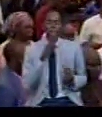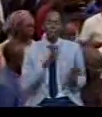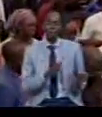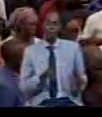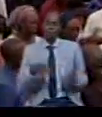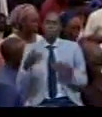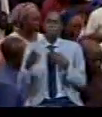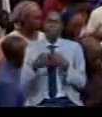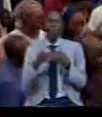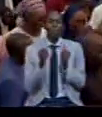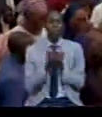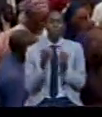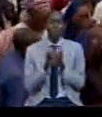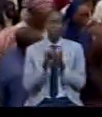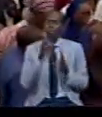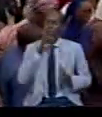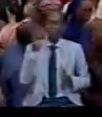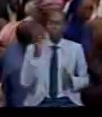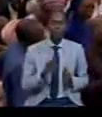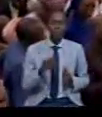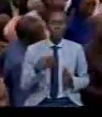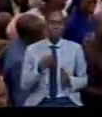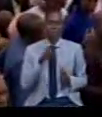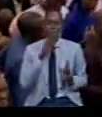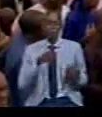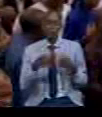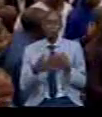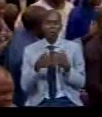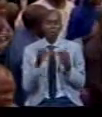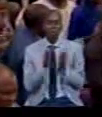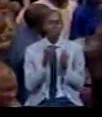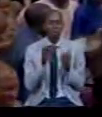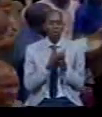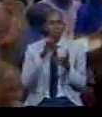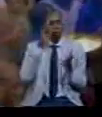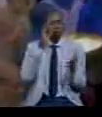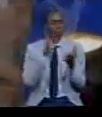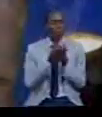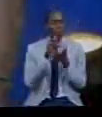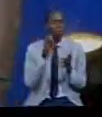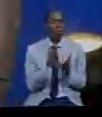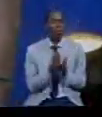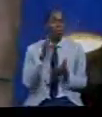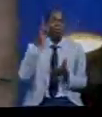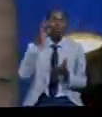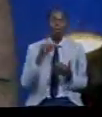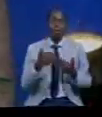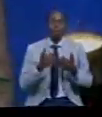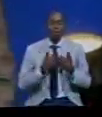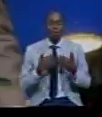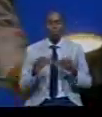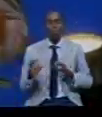assurance. We are living with that belief that God has done it.